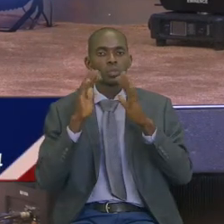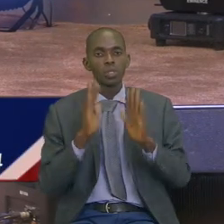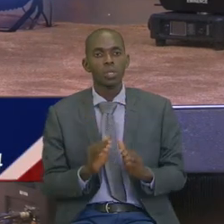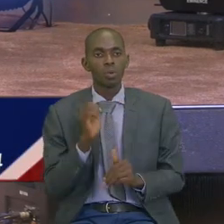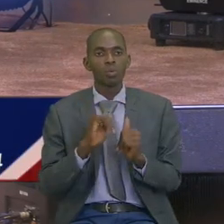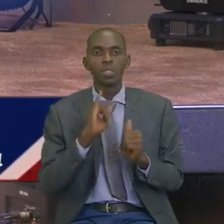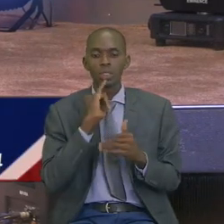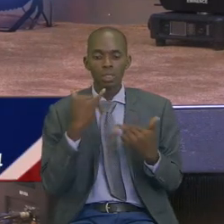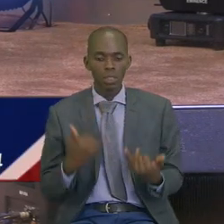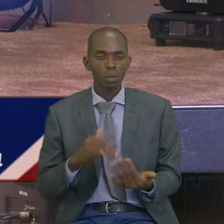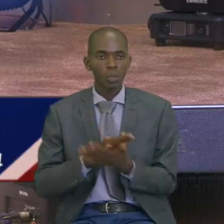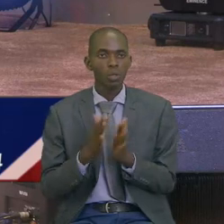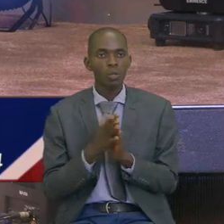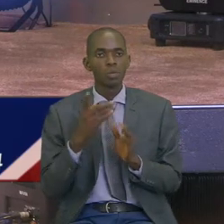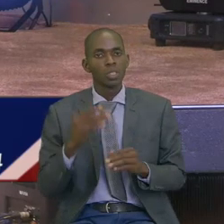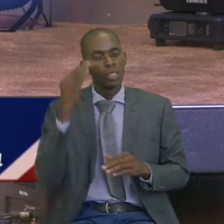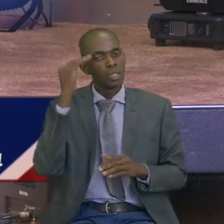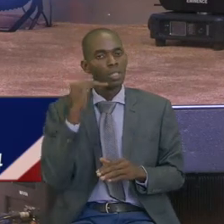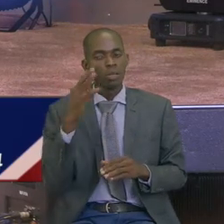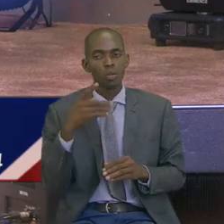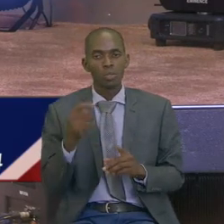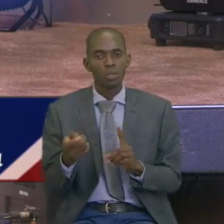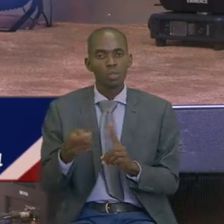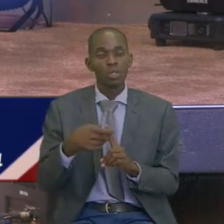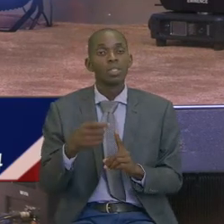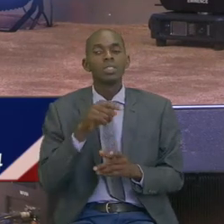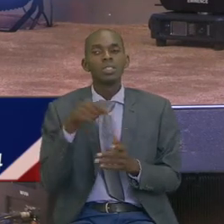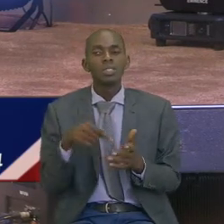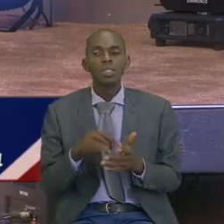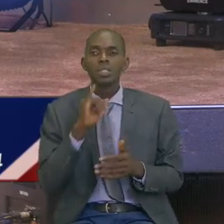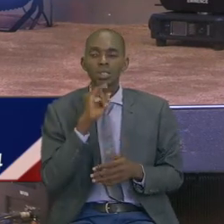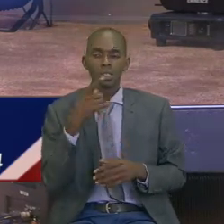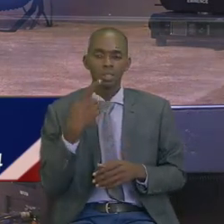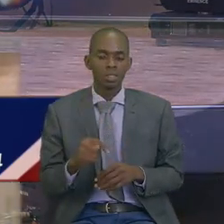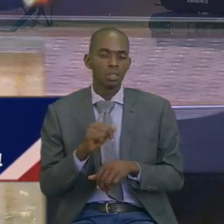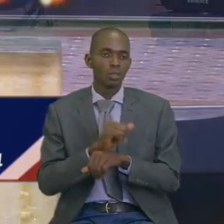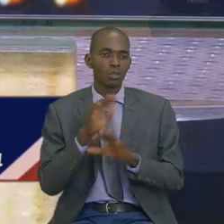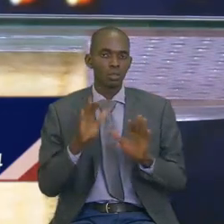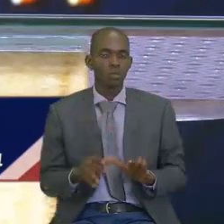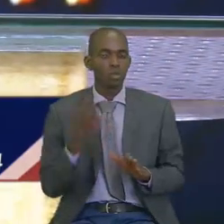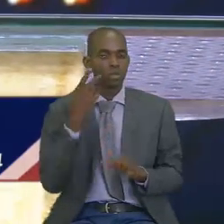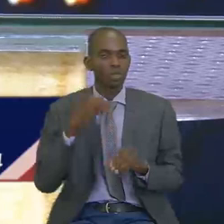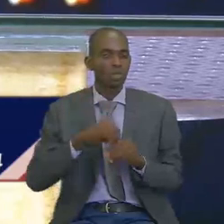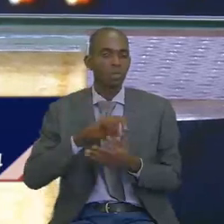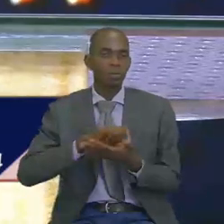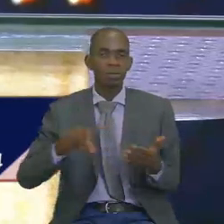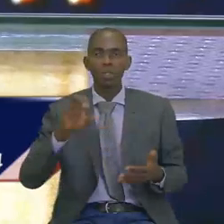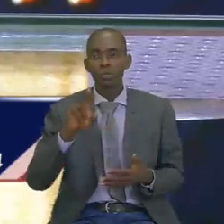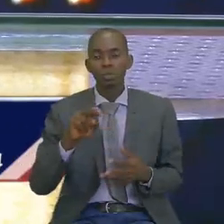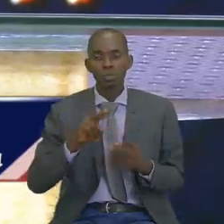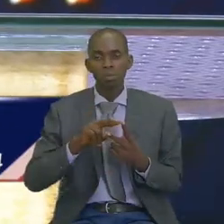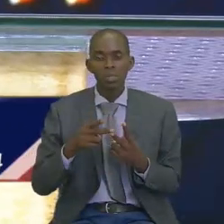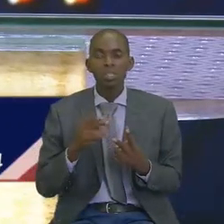the hedge of the corner. This is the stone. Who is that? Look at verse 12. In verse 12, neither is